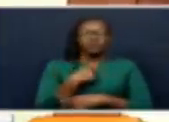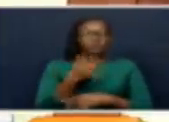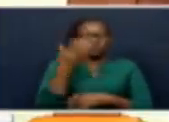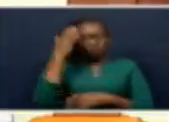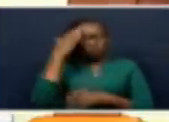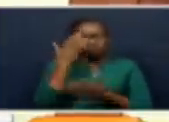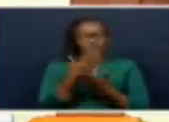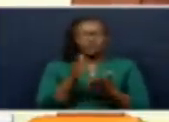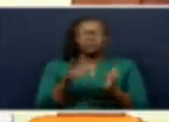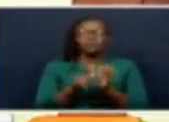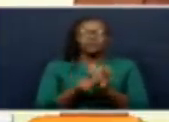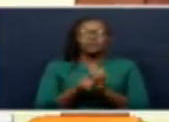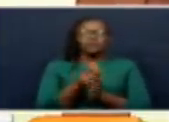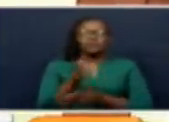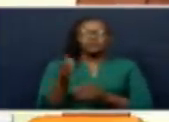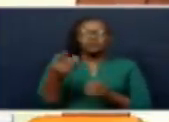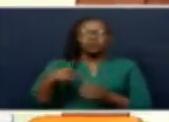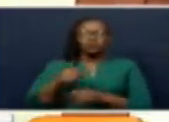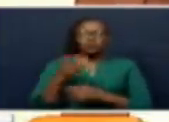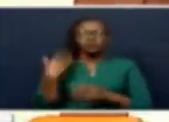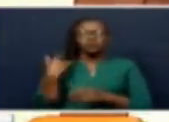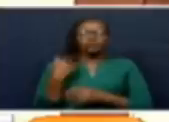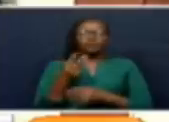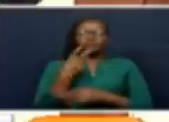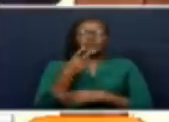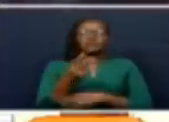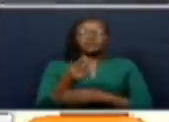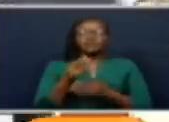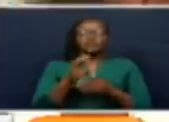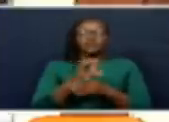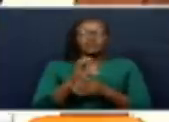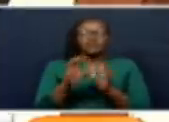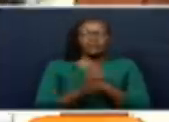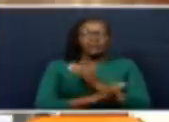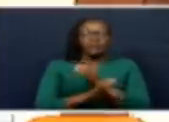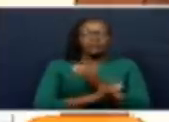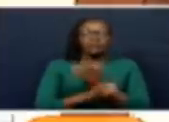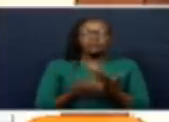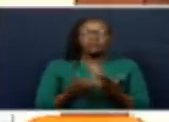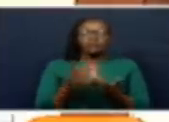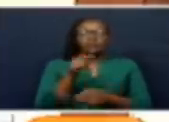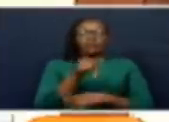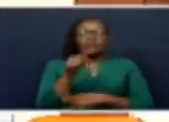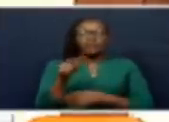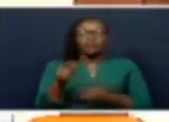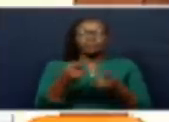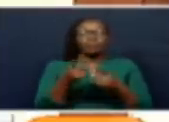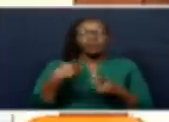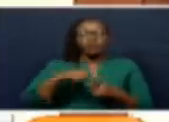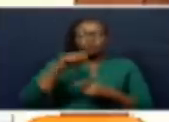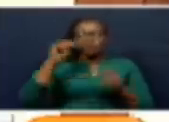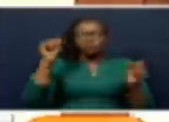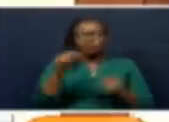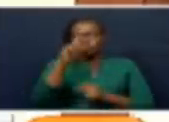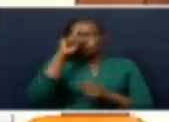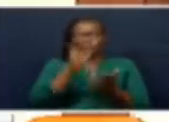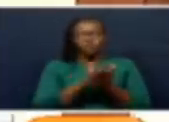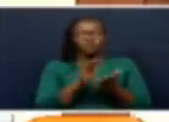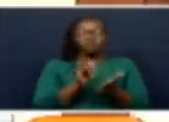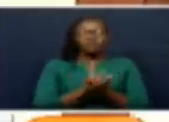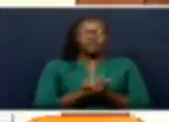we used to see in some other countries, newspapers, offices being raided. Yeah. We couldn't believe it can happen here. Yeah. Yeah.